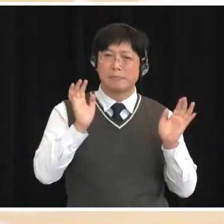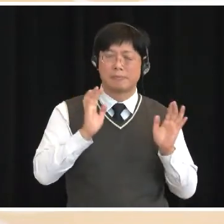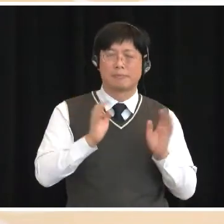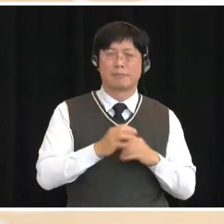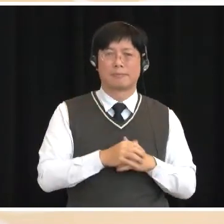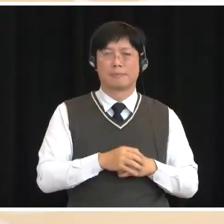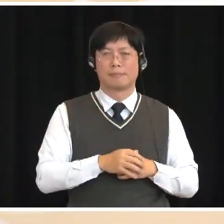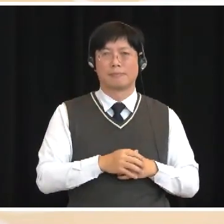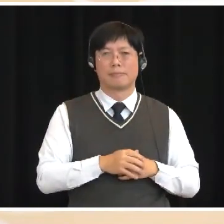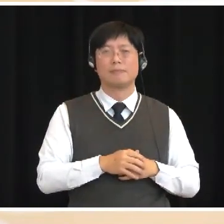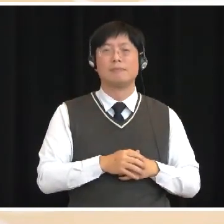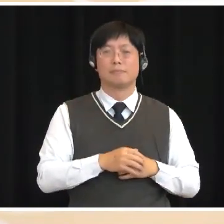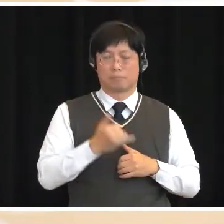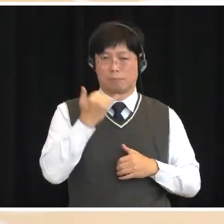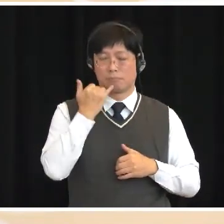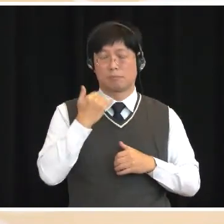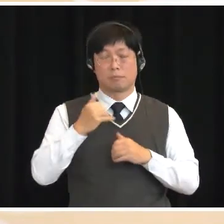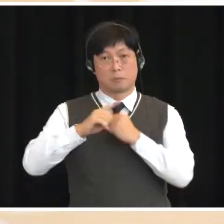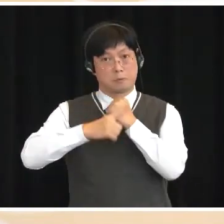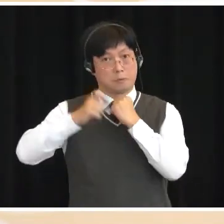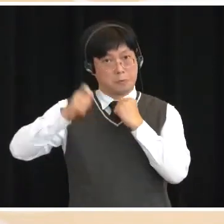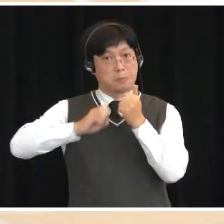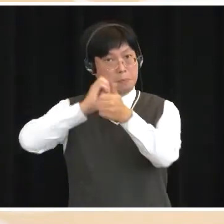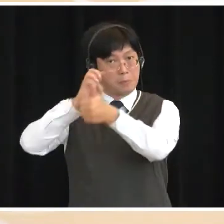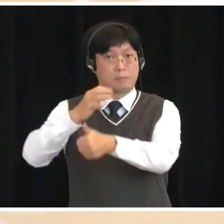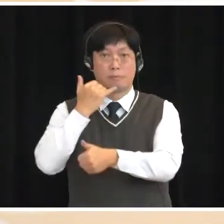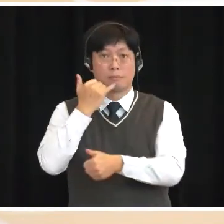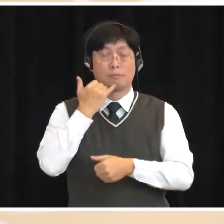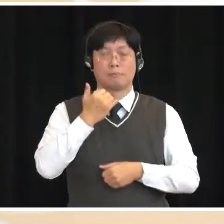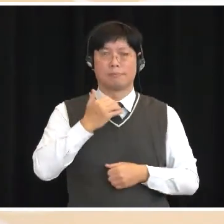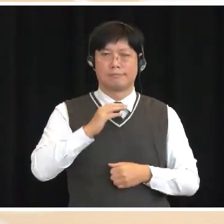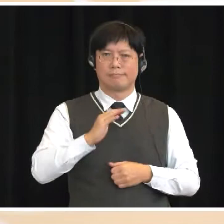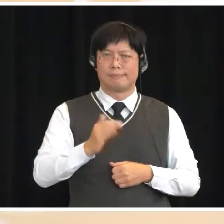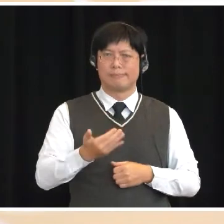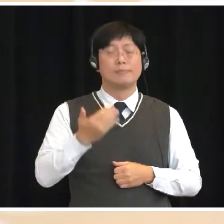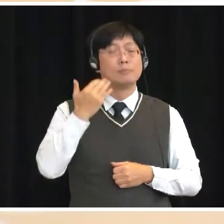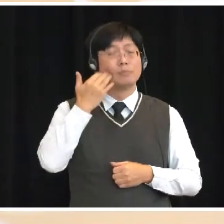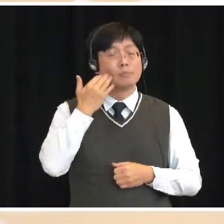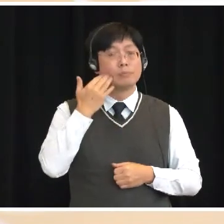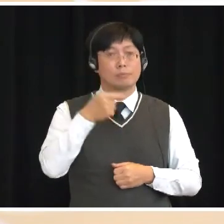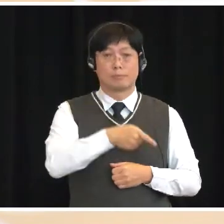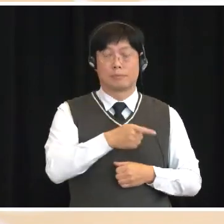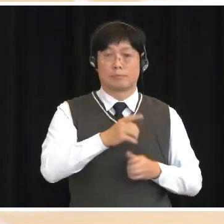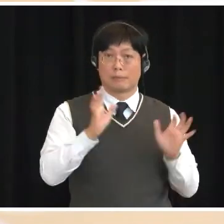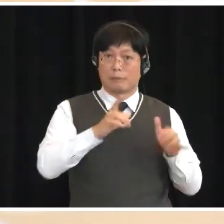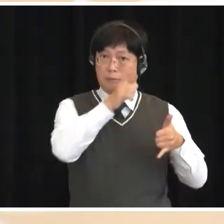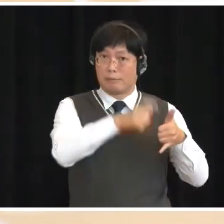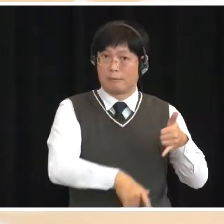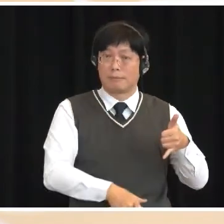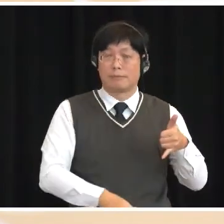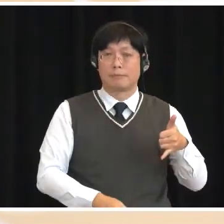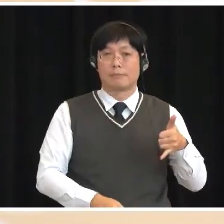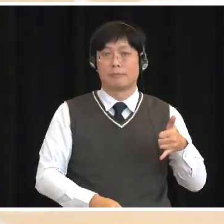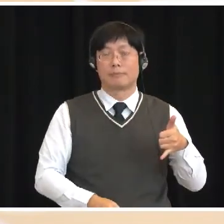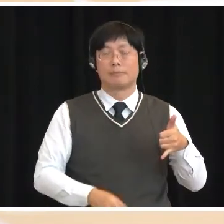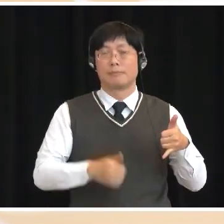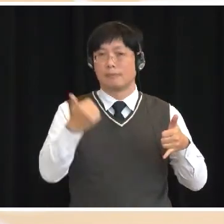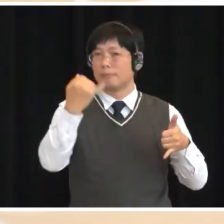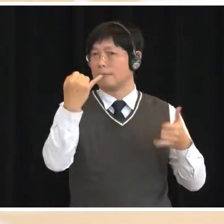as you know, if he or she can form her views or